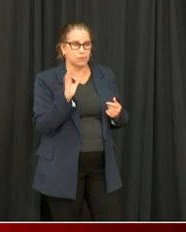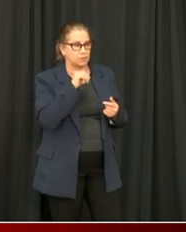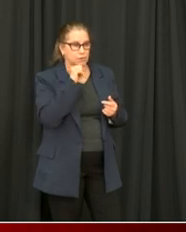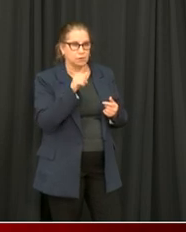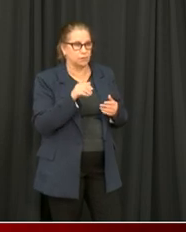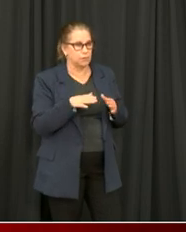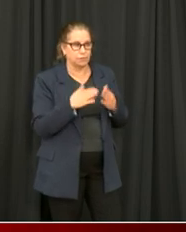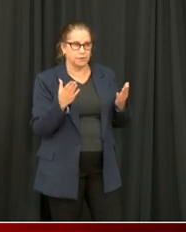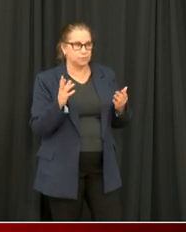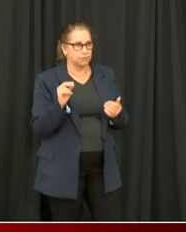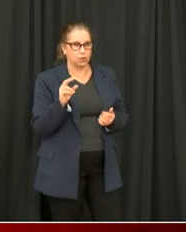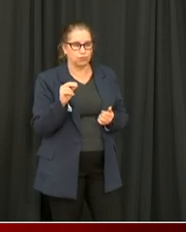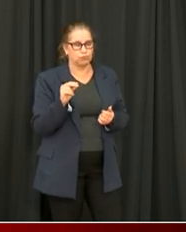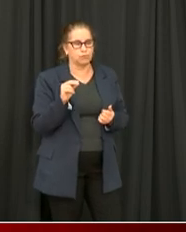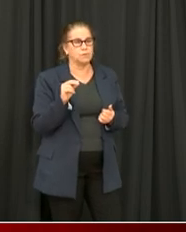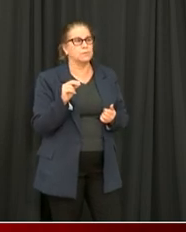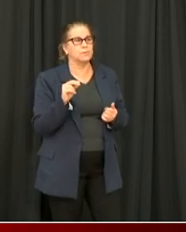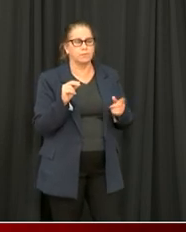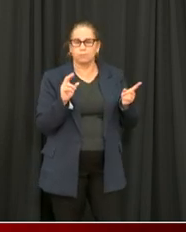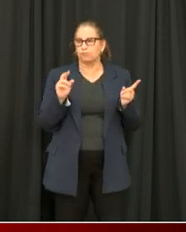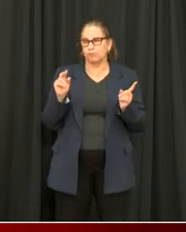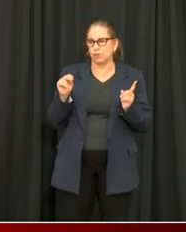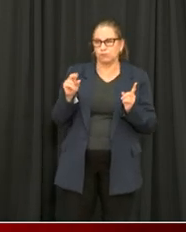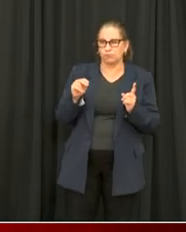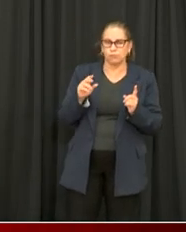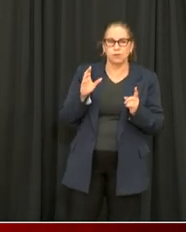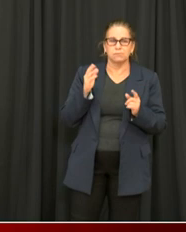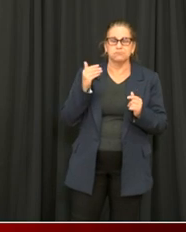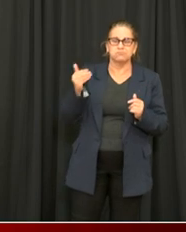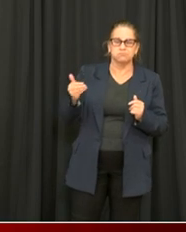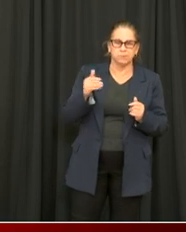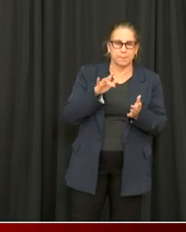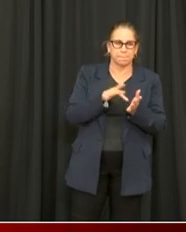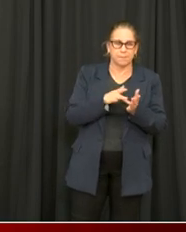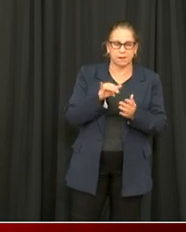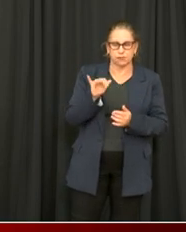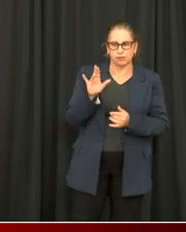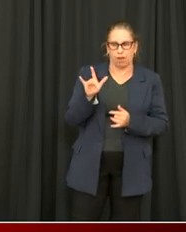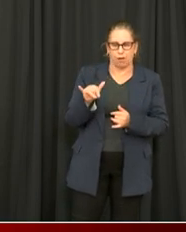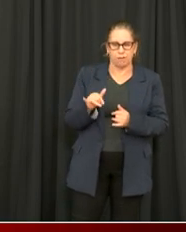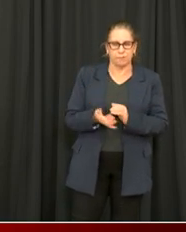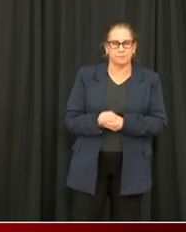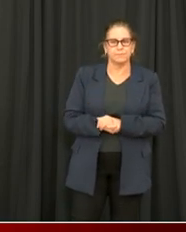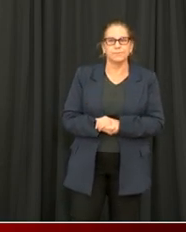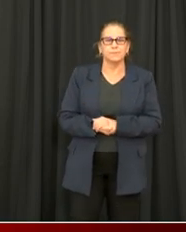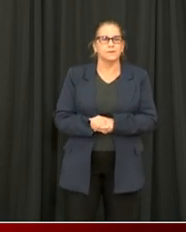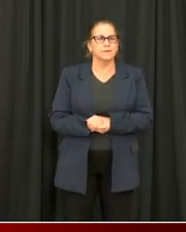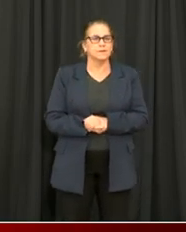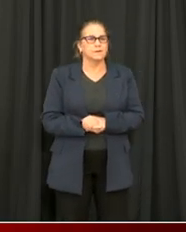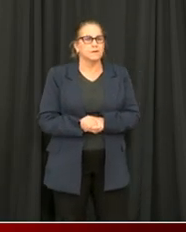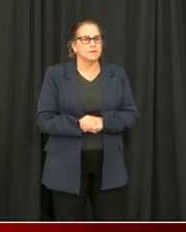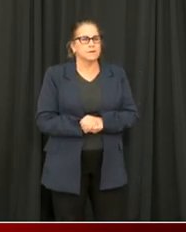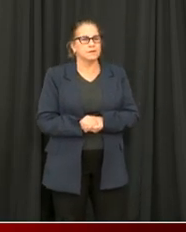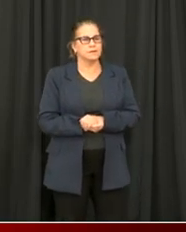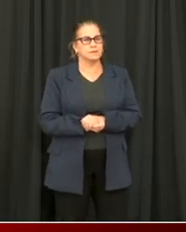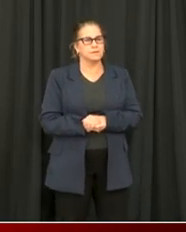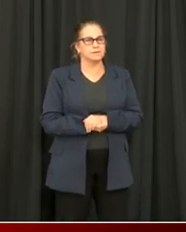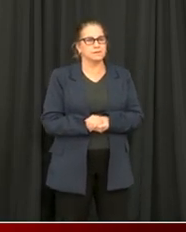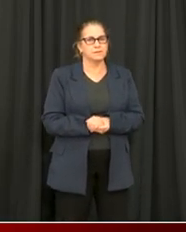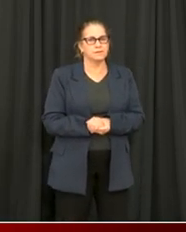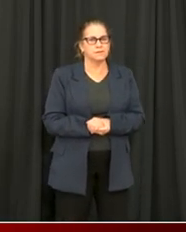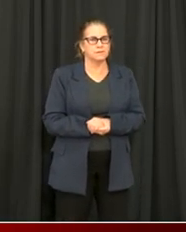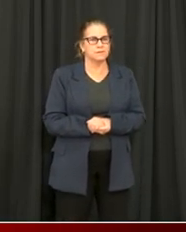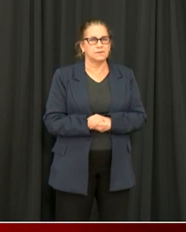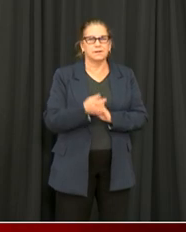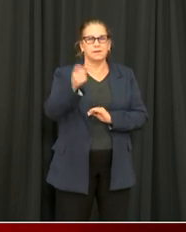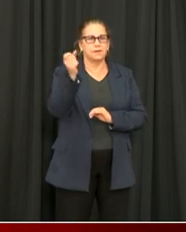Yes. If I could circle back to the hospital Yes. legislation, what is the timeline for that, and do